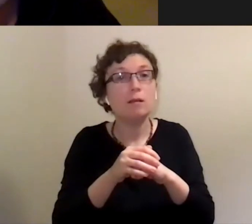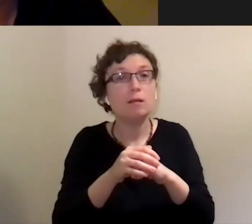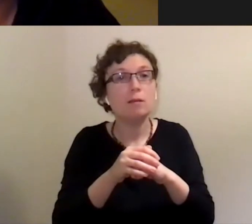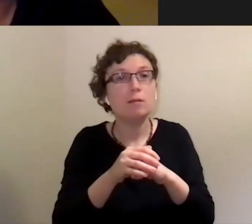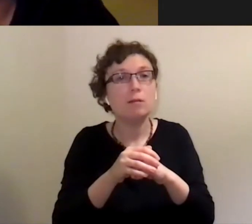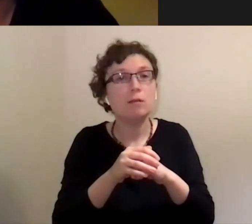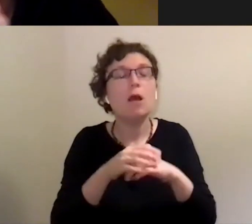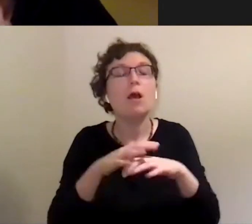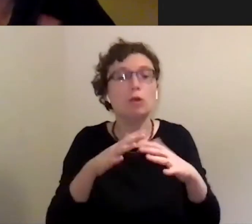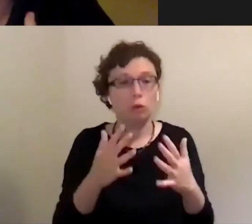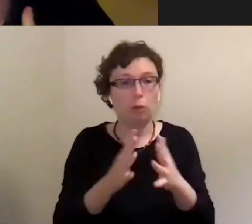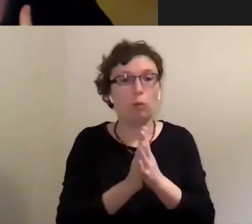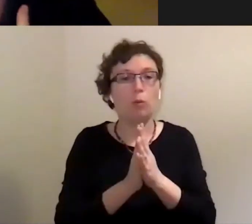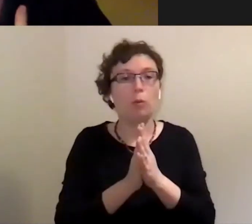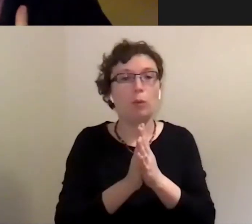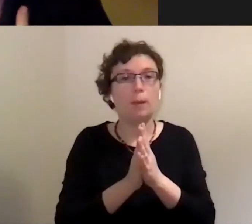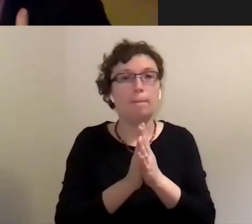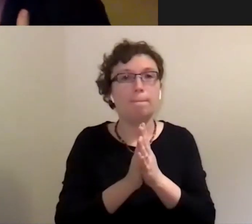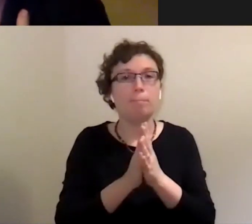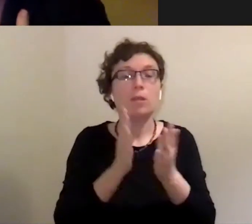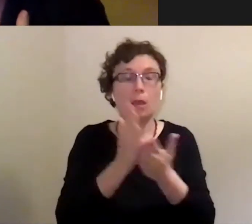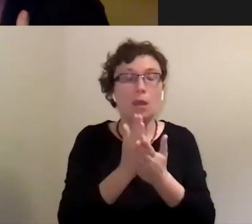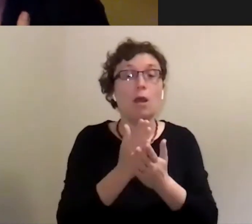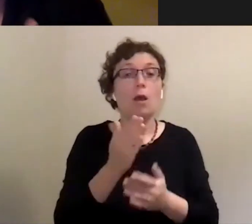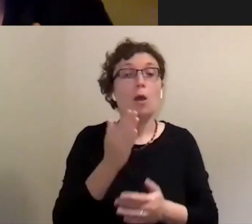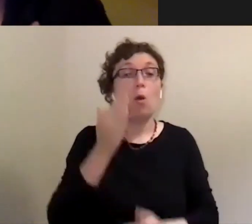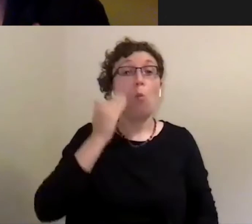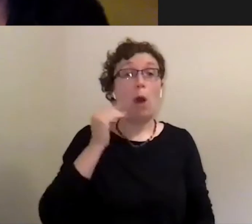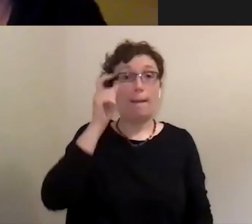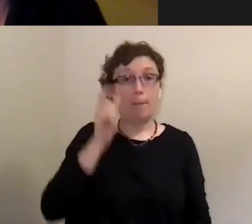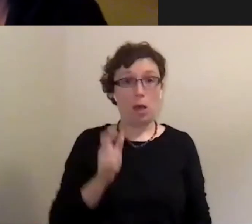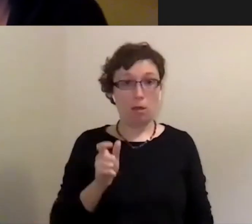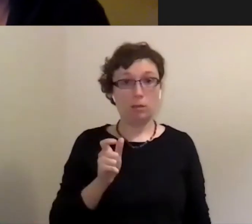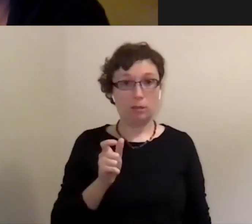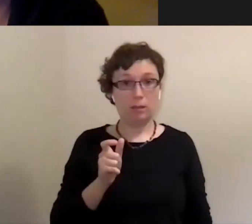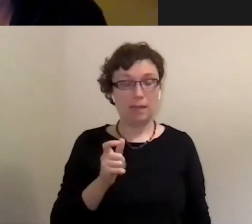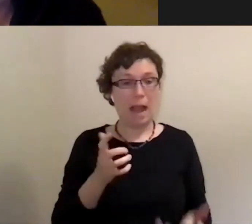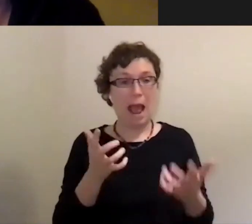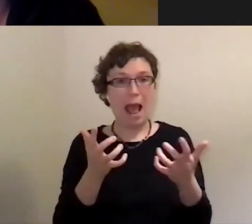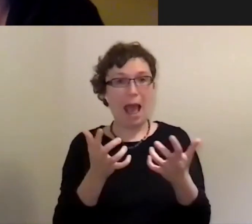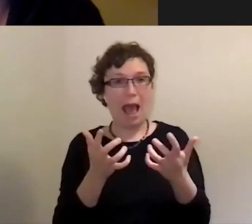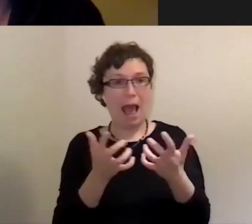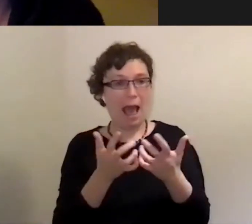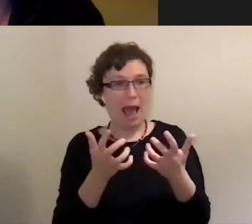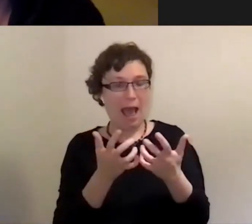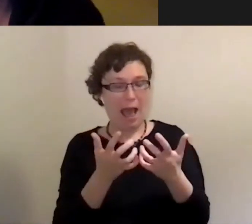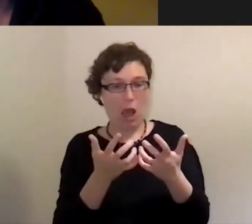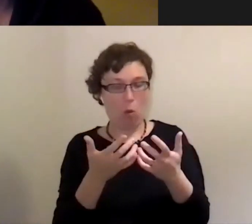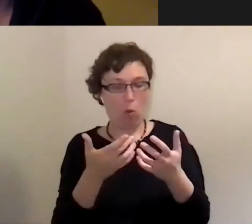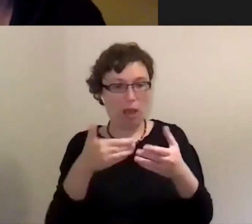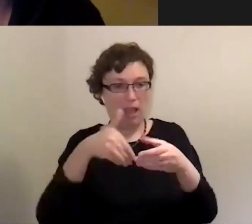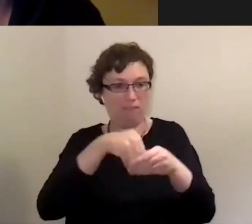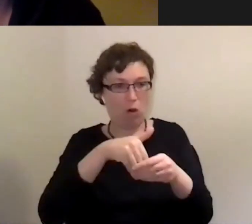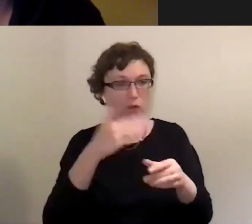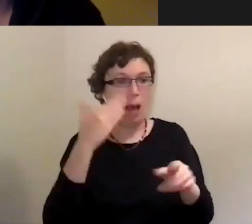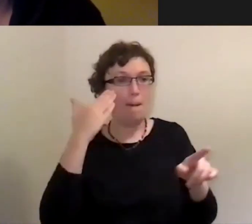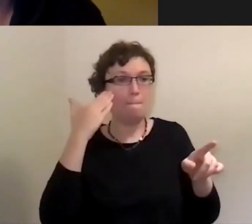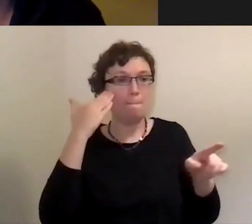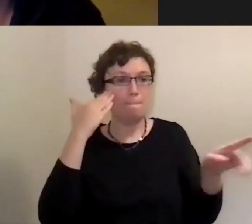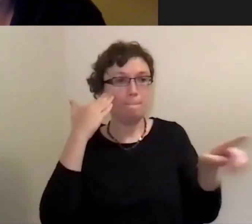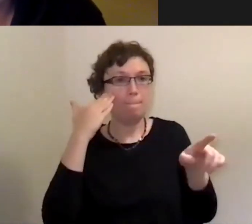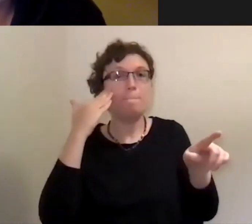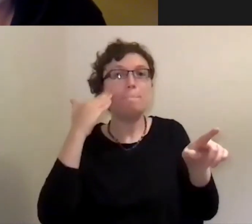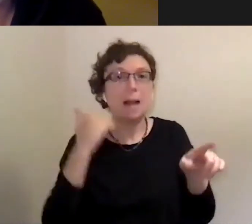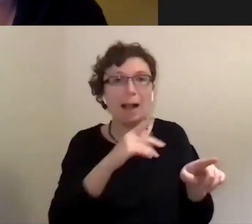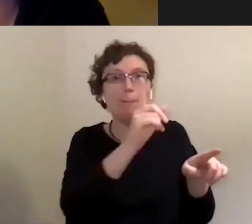So how does this person, as a white person, call upon other Black people's experiences of racism to help them